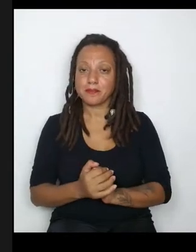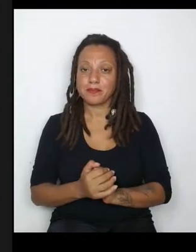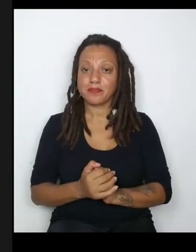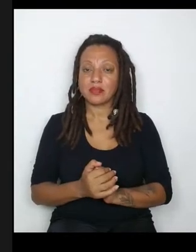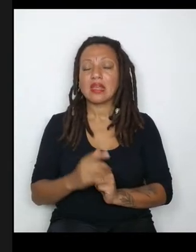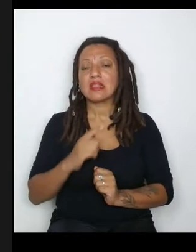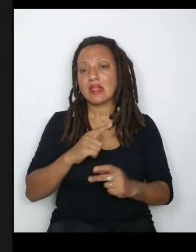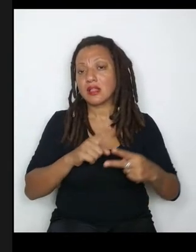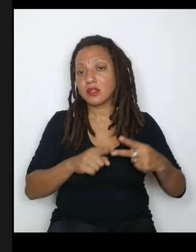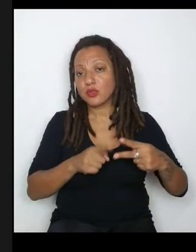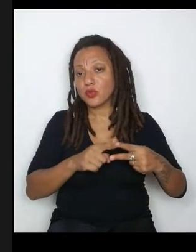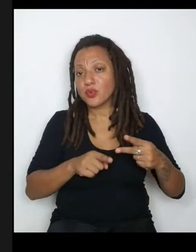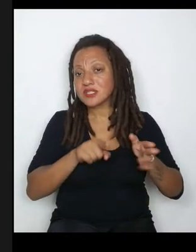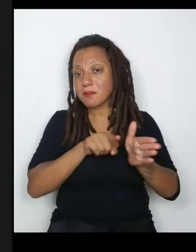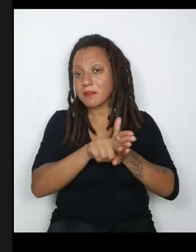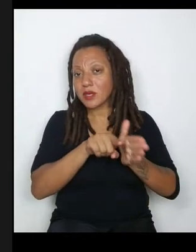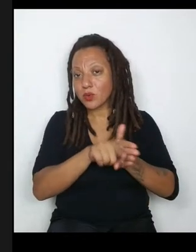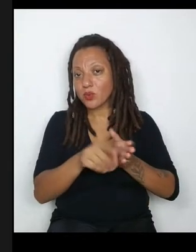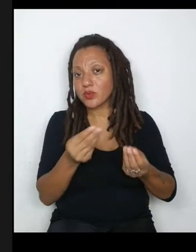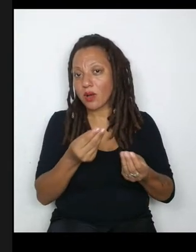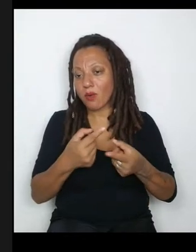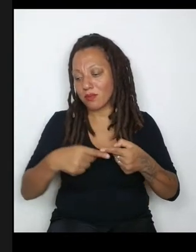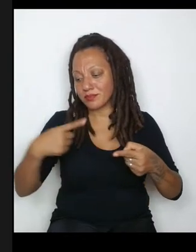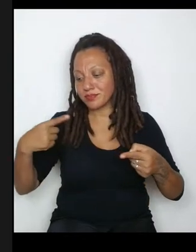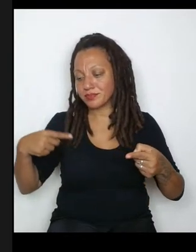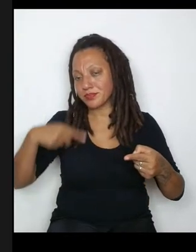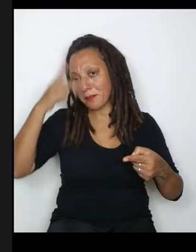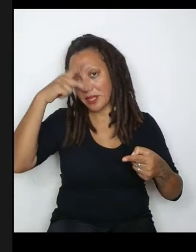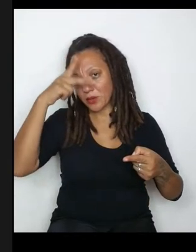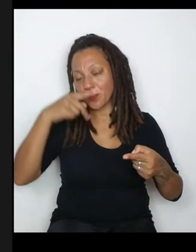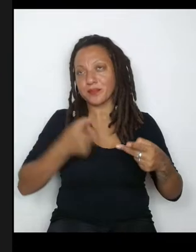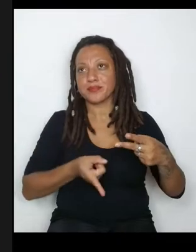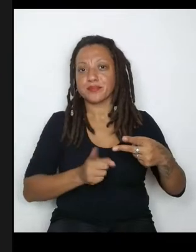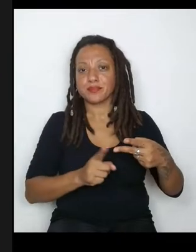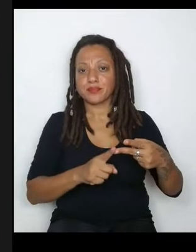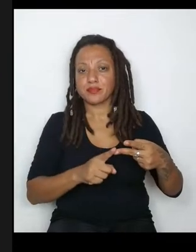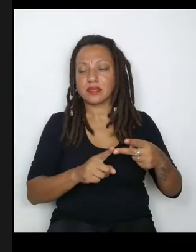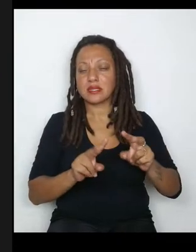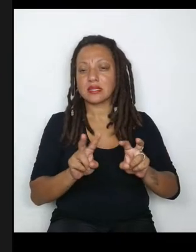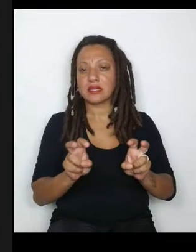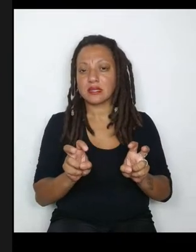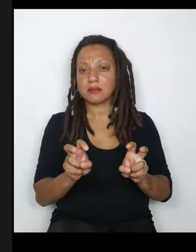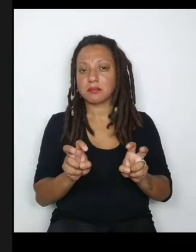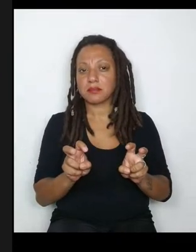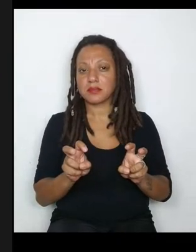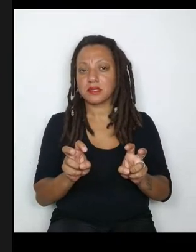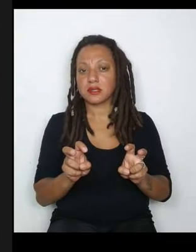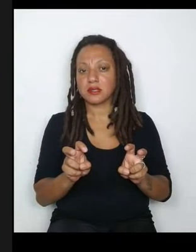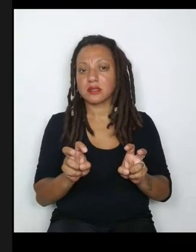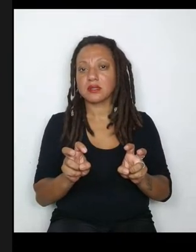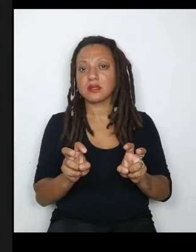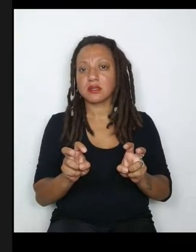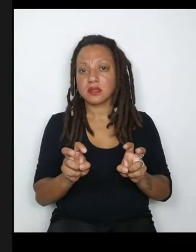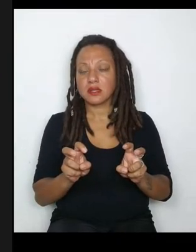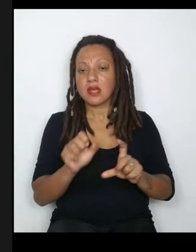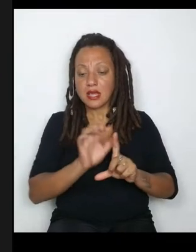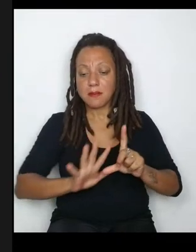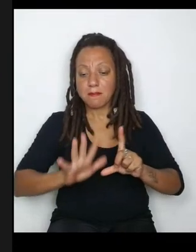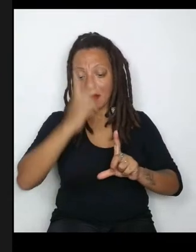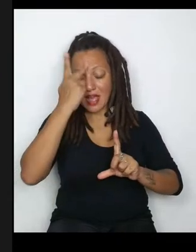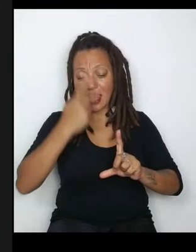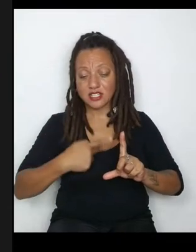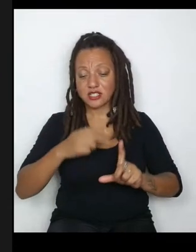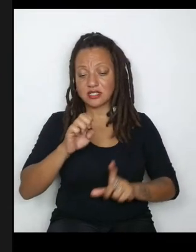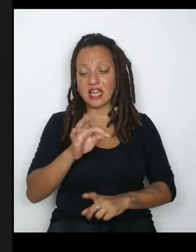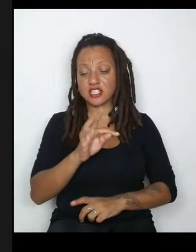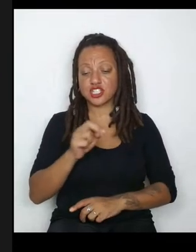great and the other two questions about his peruvian heritage and also the